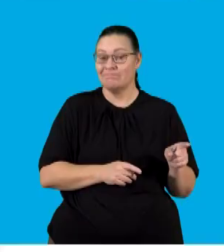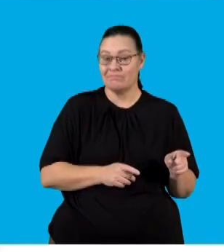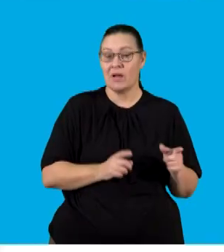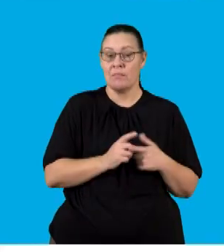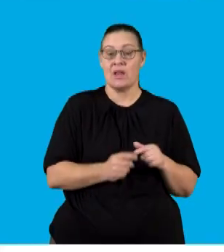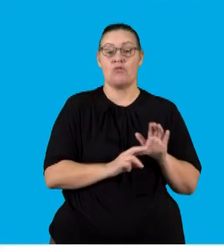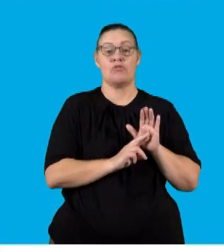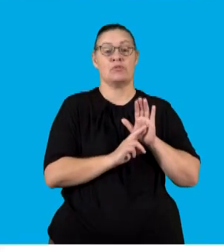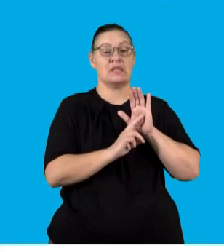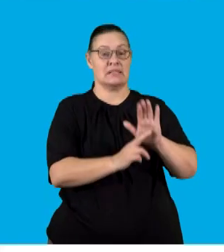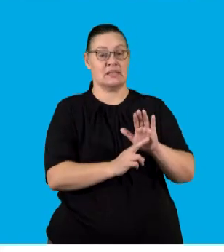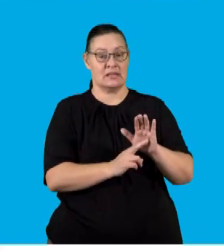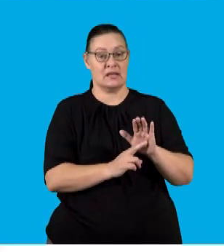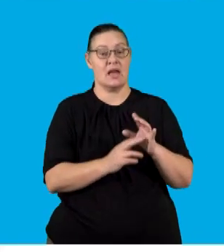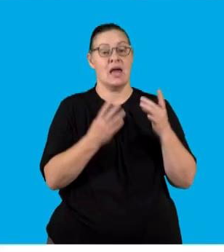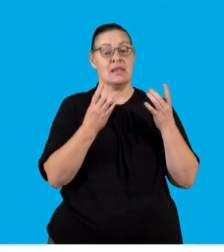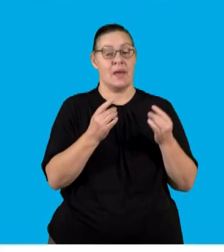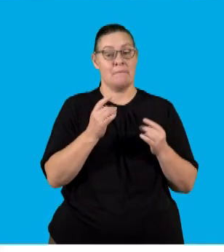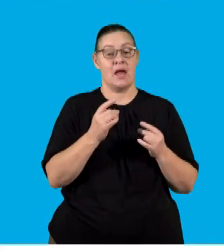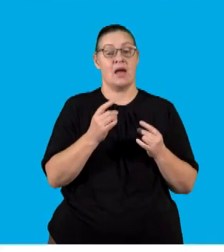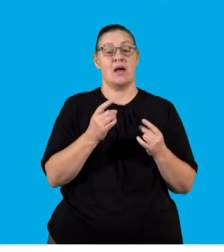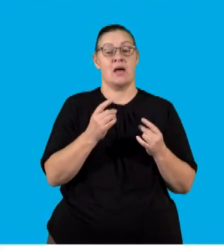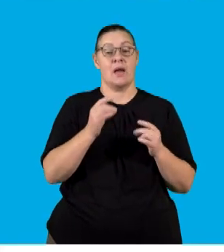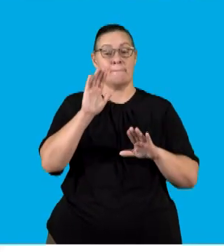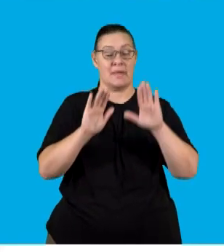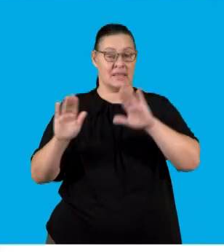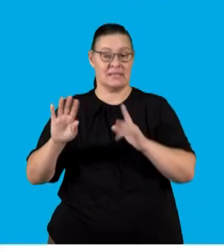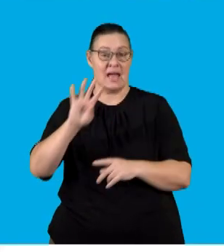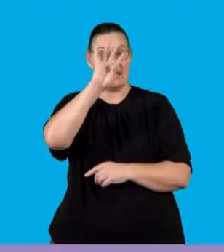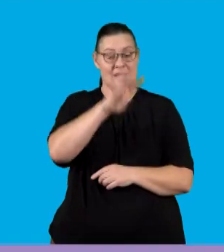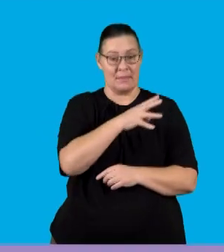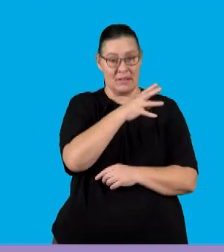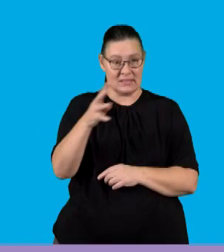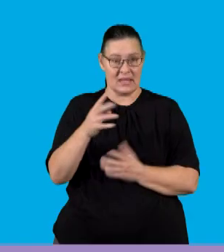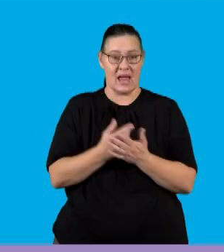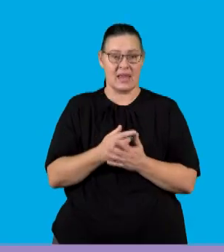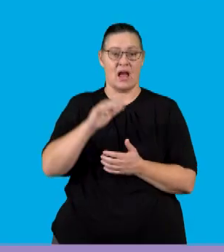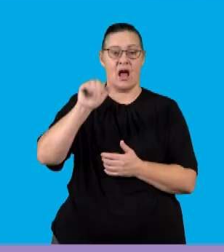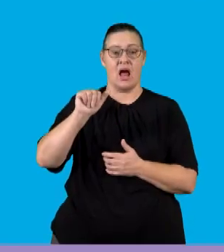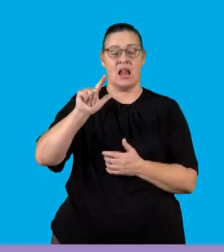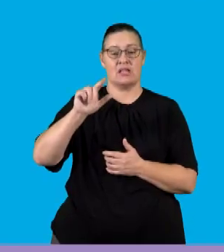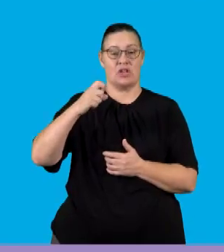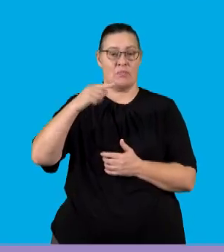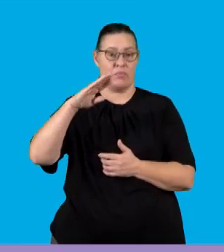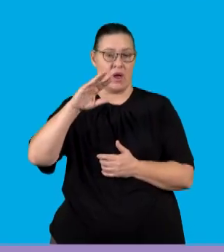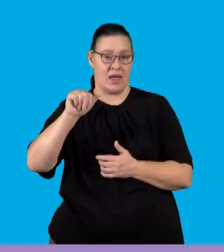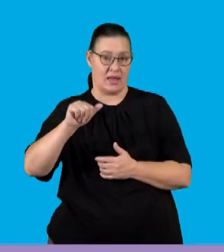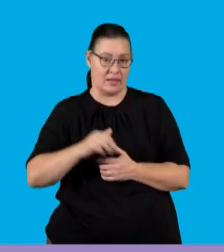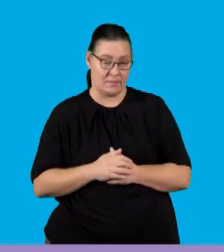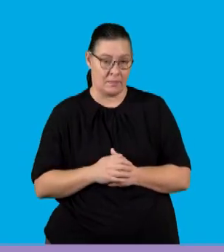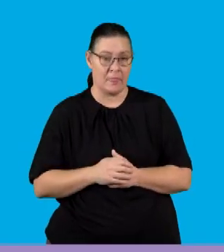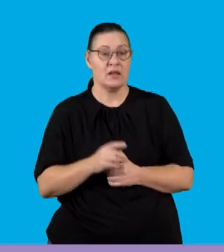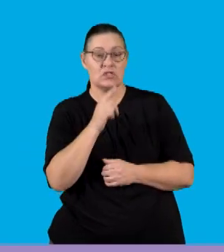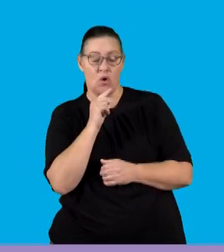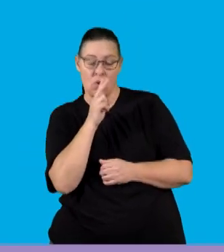and that is representation of numeric patterns in tables and algebraically. So let's look at